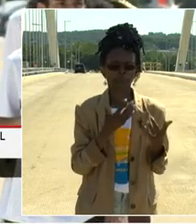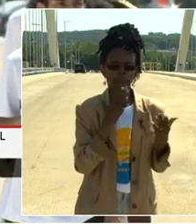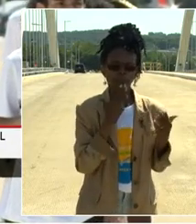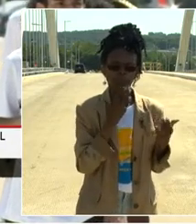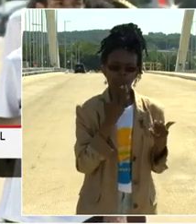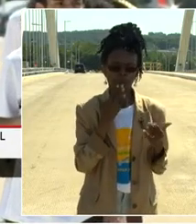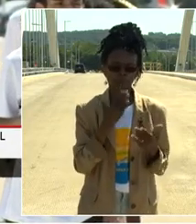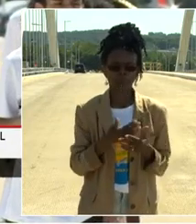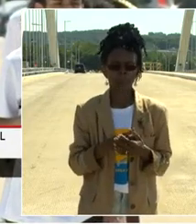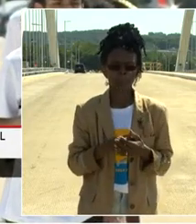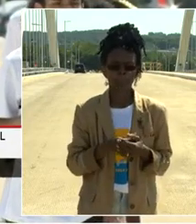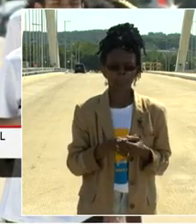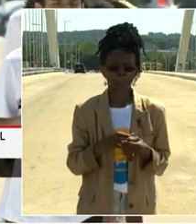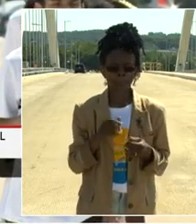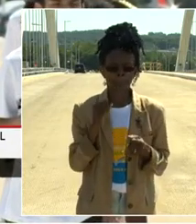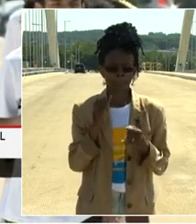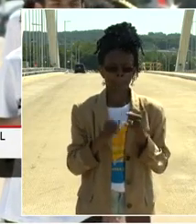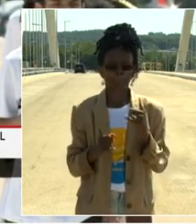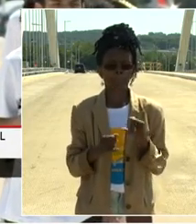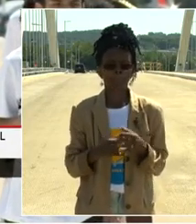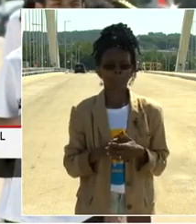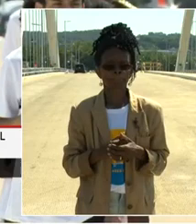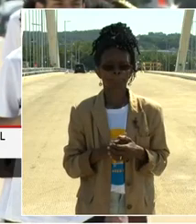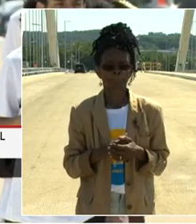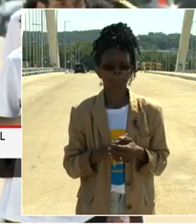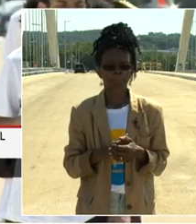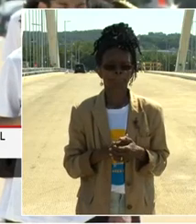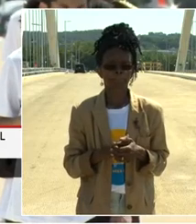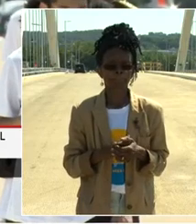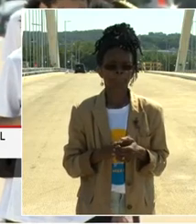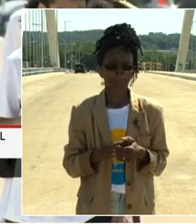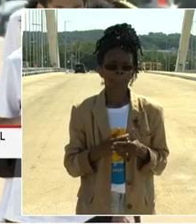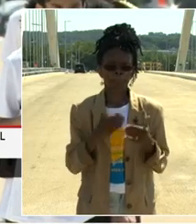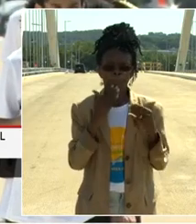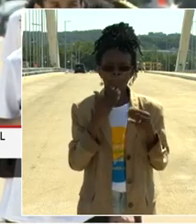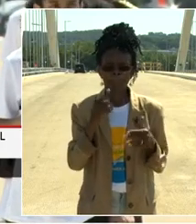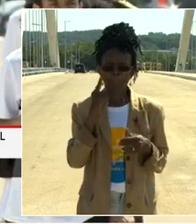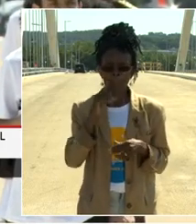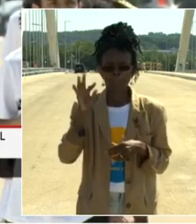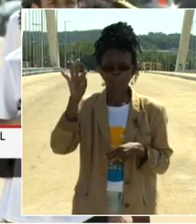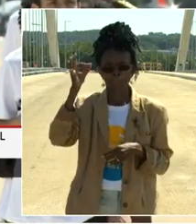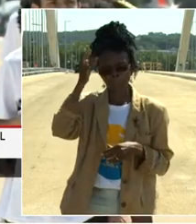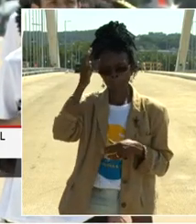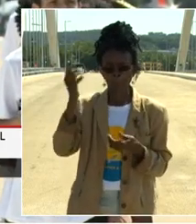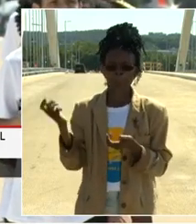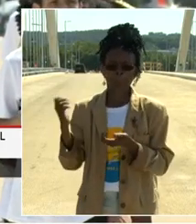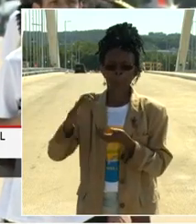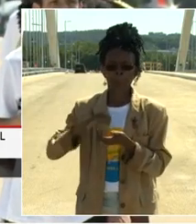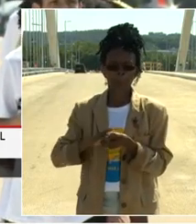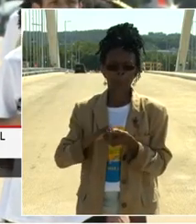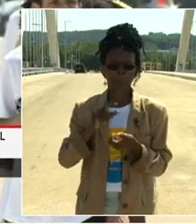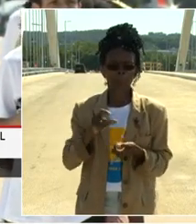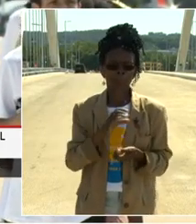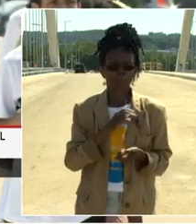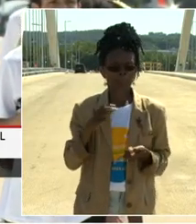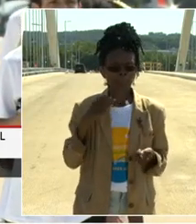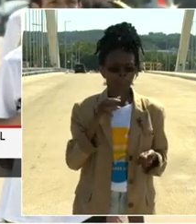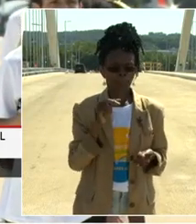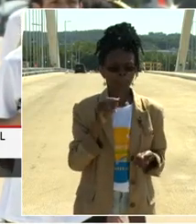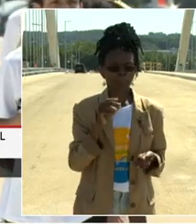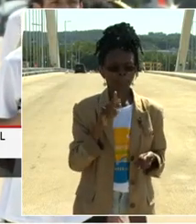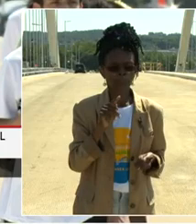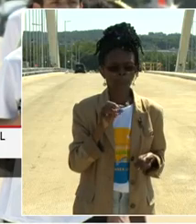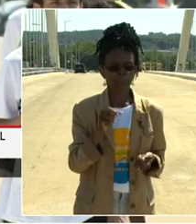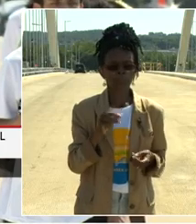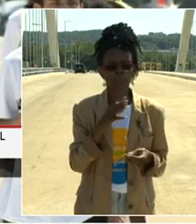And lastly, but certainly not least, I want to echo Mayor Bowser's thanks to our federal partners, to Congresswoman Eleanor Holmes Norton, to Majority Leader